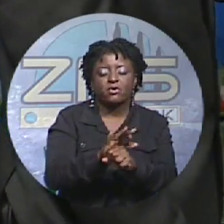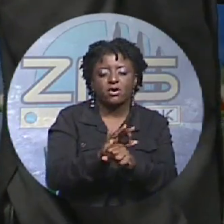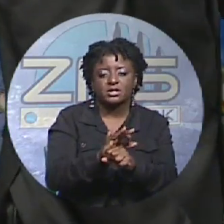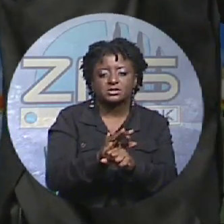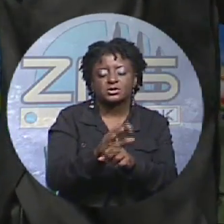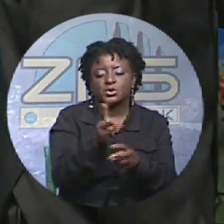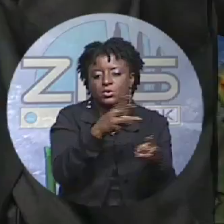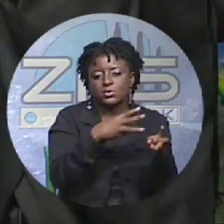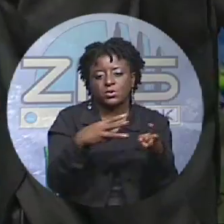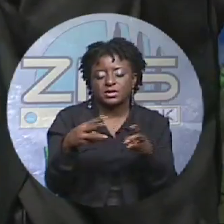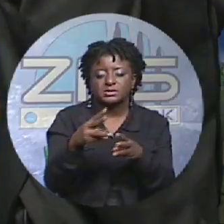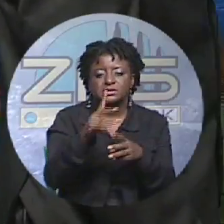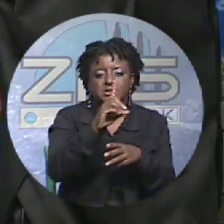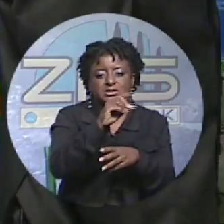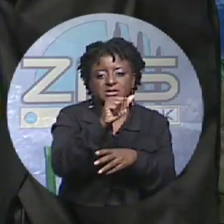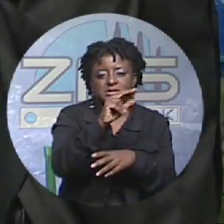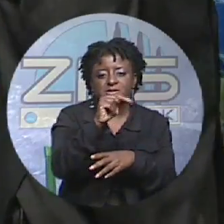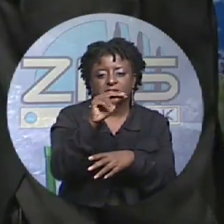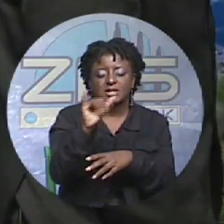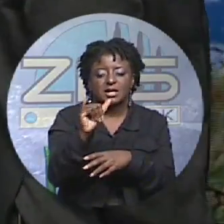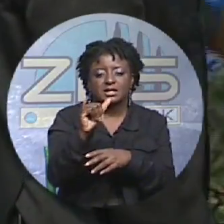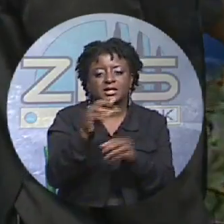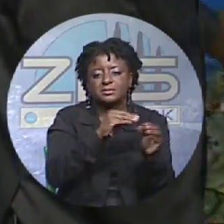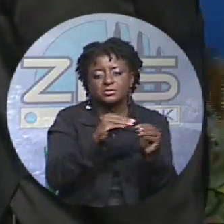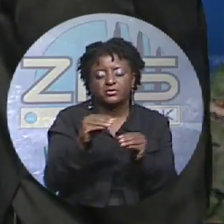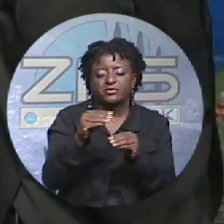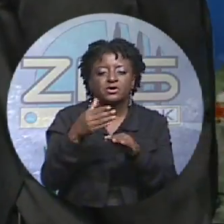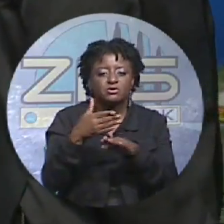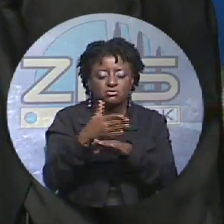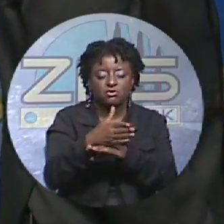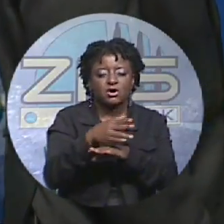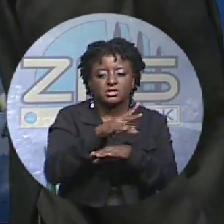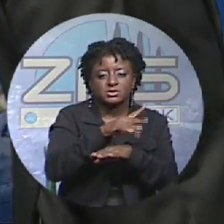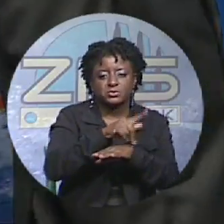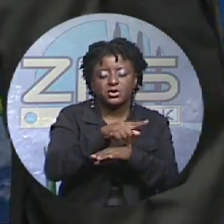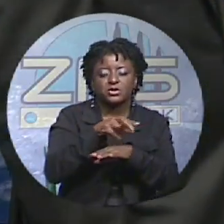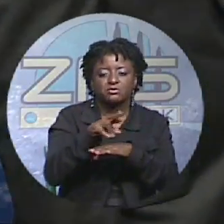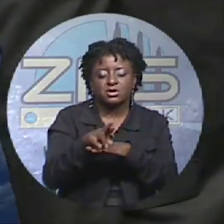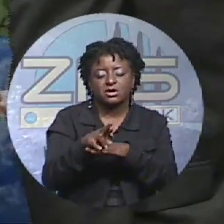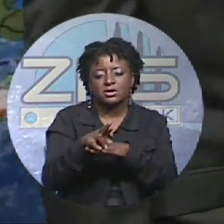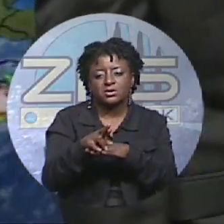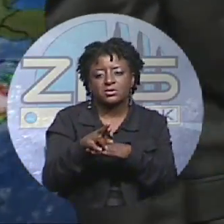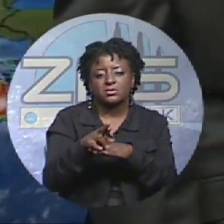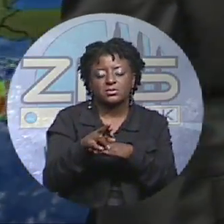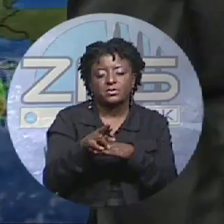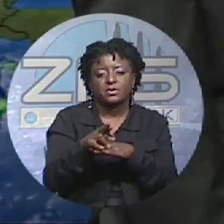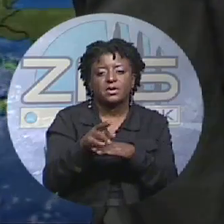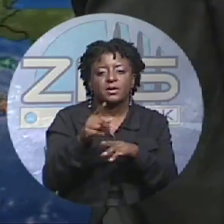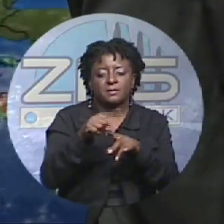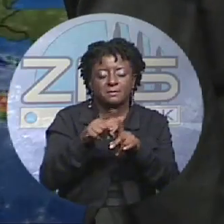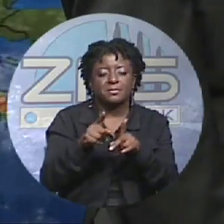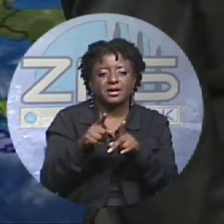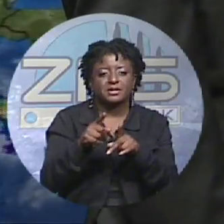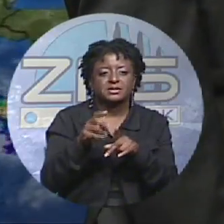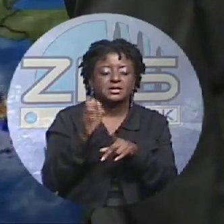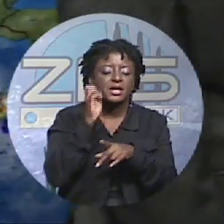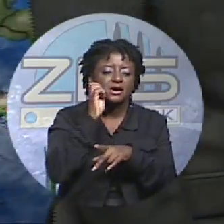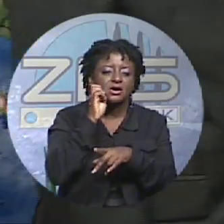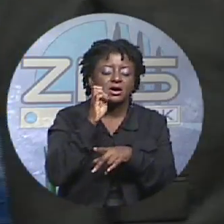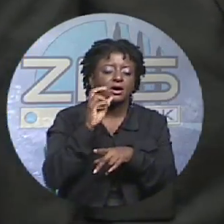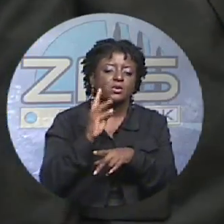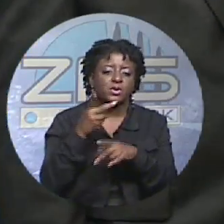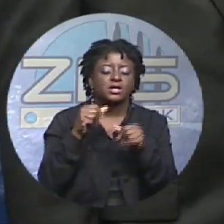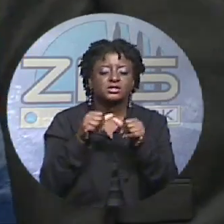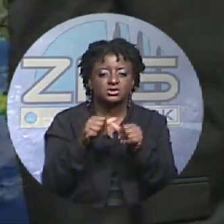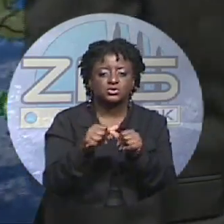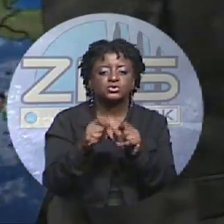moving across Puerto Rico right now, possibly affecting Hispaniola and some southern islands across the Bahamas chain. But this is the system we're continuing to watch, which